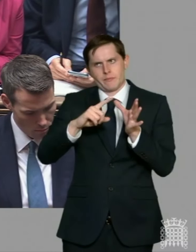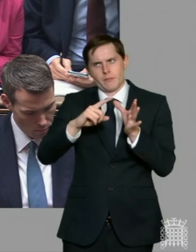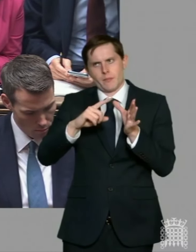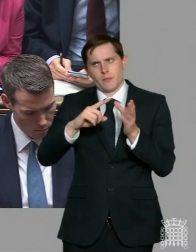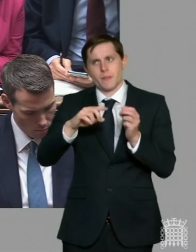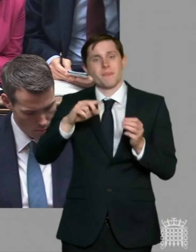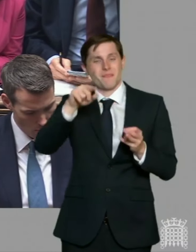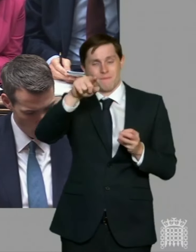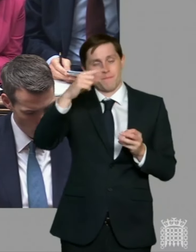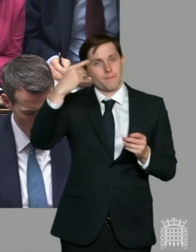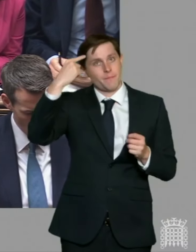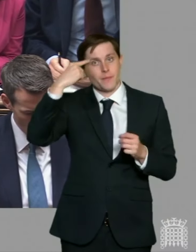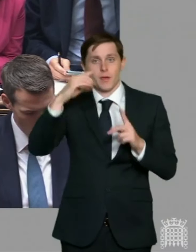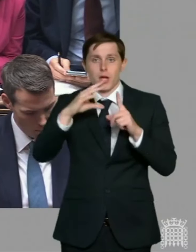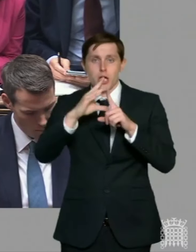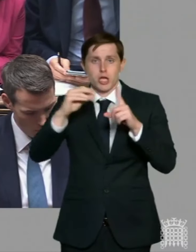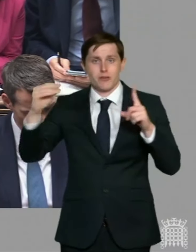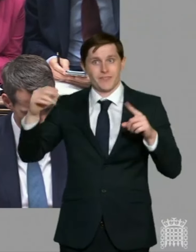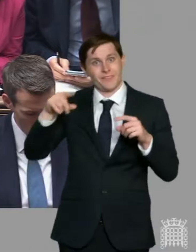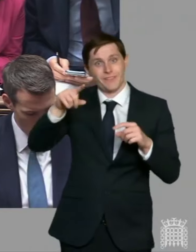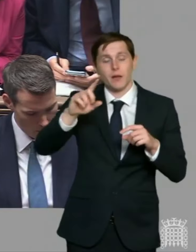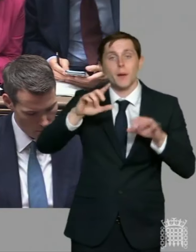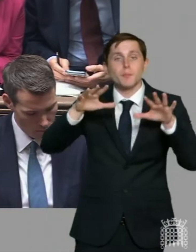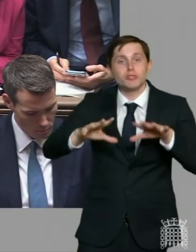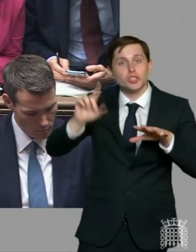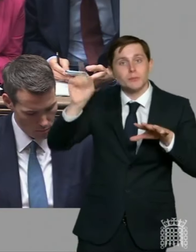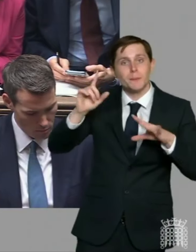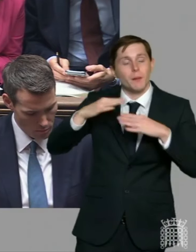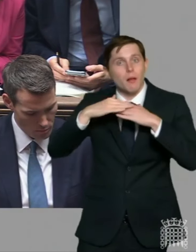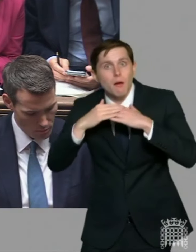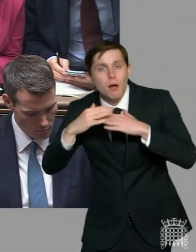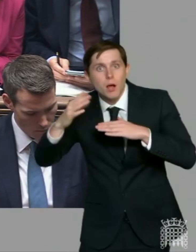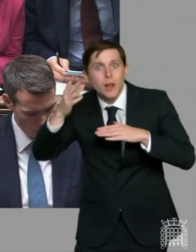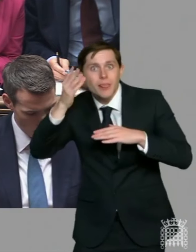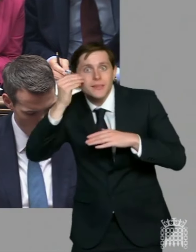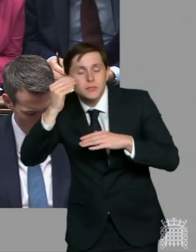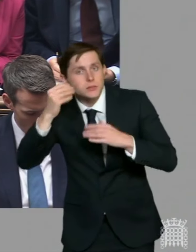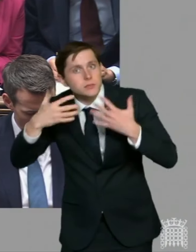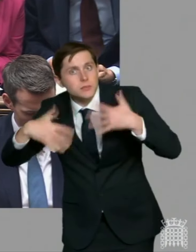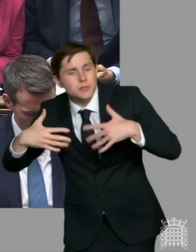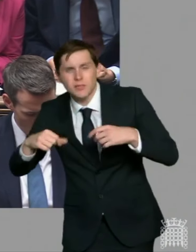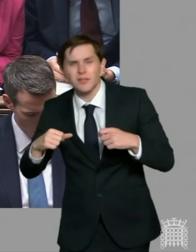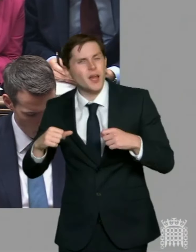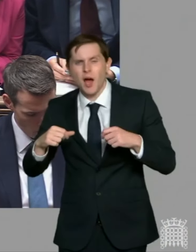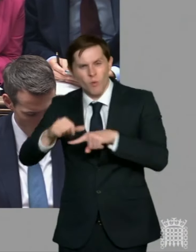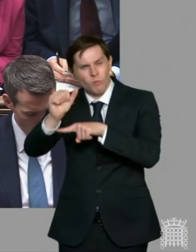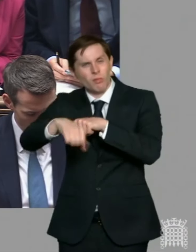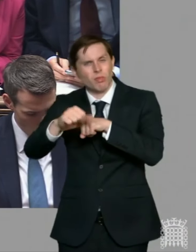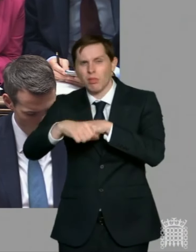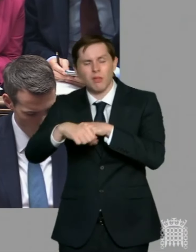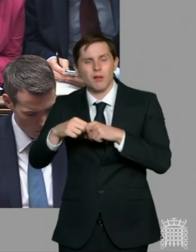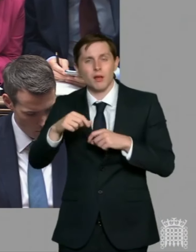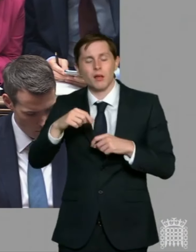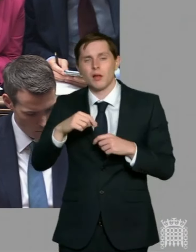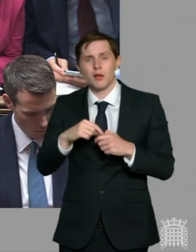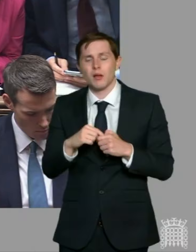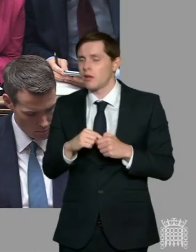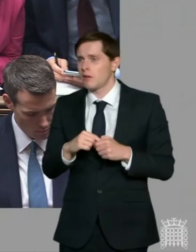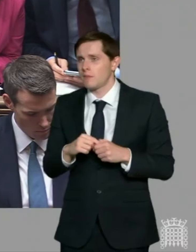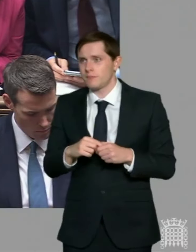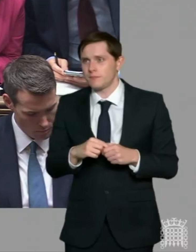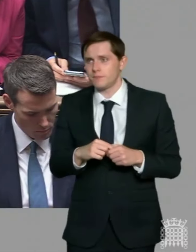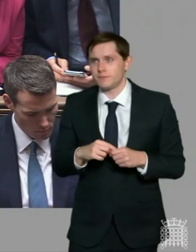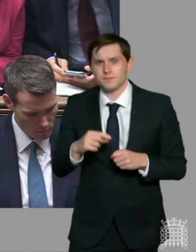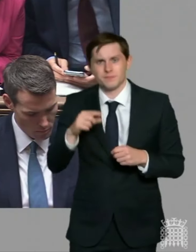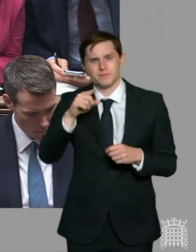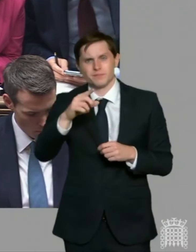and the Right Honourable Lady mentioned chaos and uncertainty. I really don't know how they can say that with a straight face after the chaos